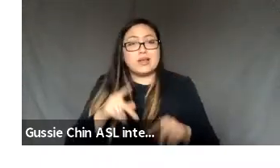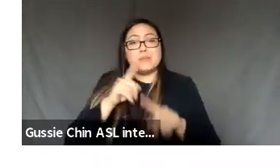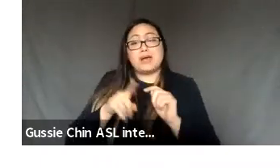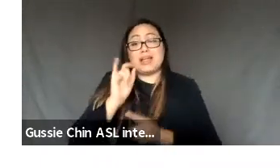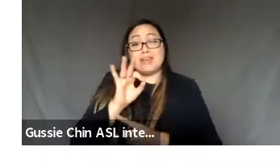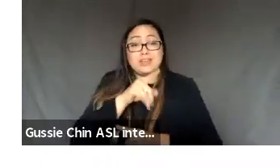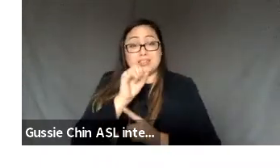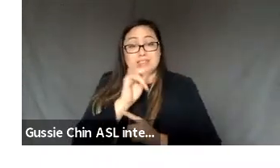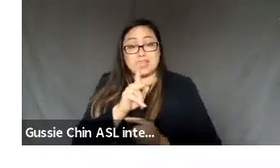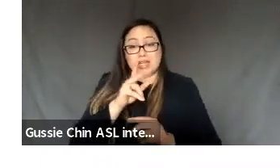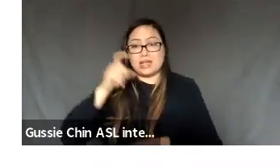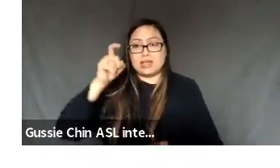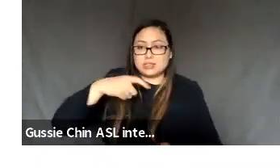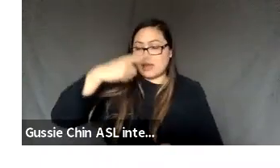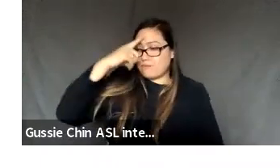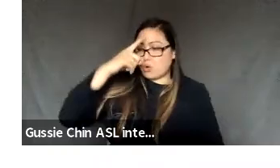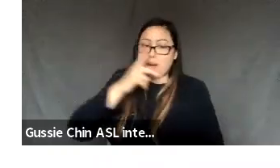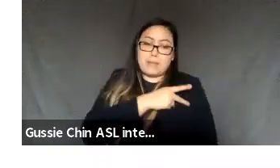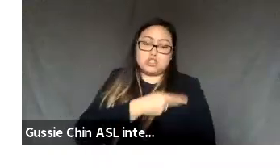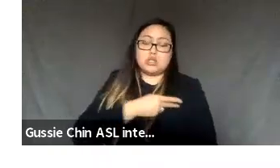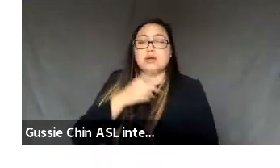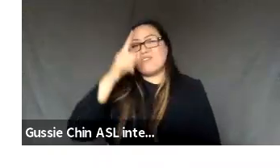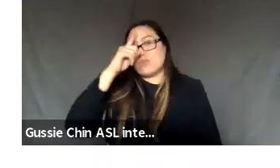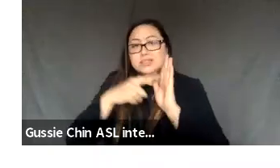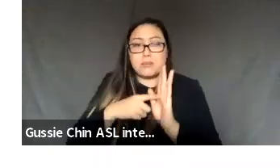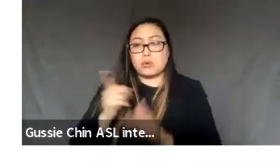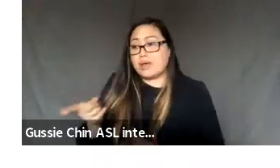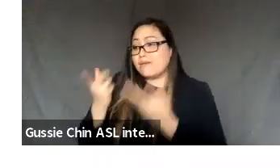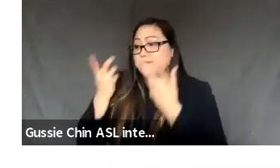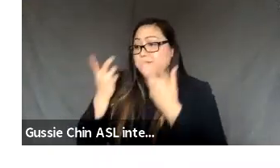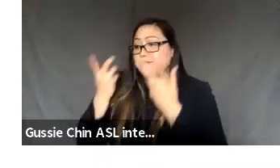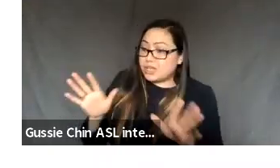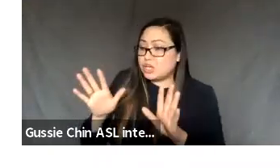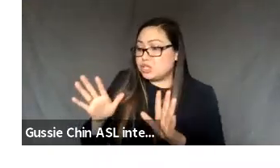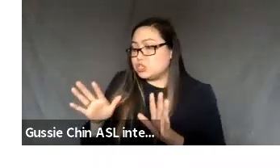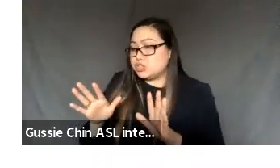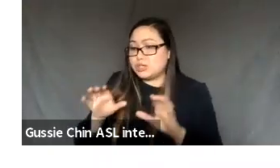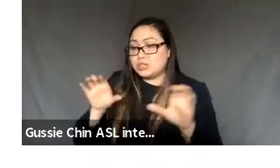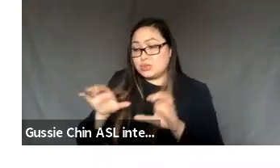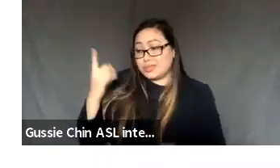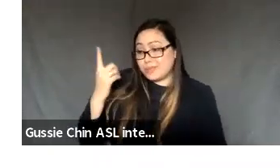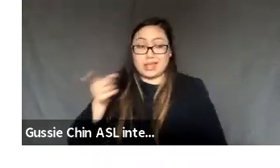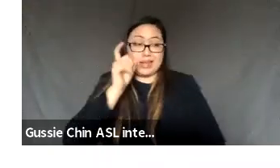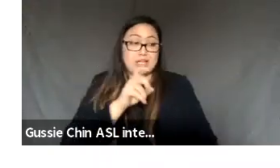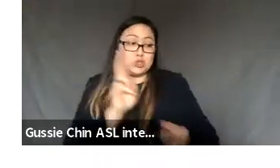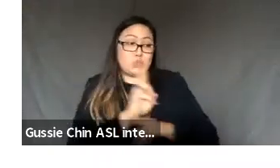for patients to clean up, let's say after a procedure, then it would need to be